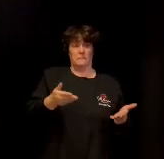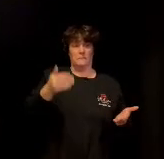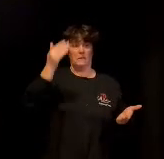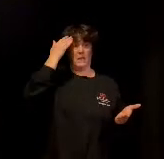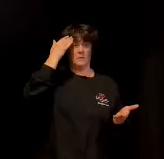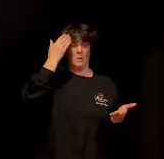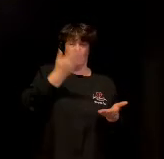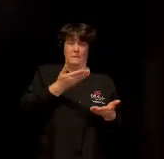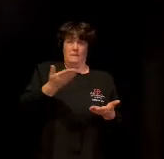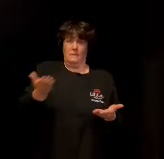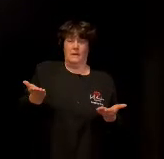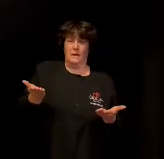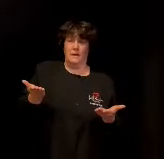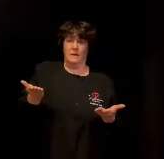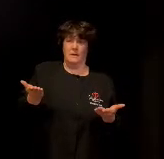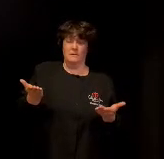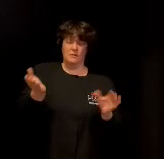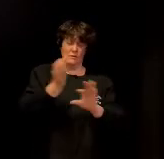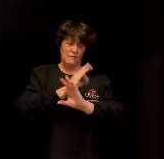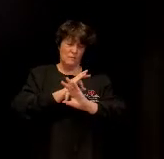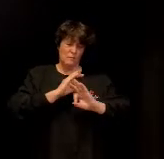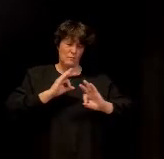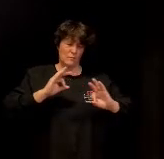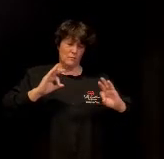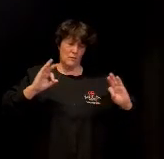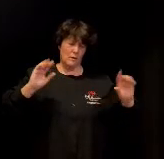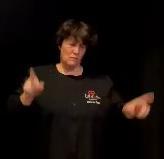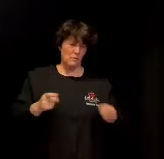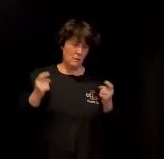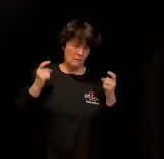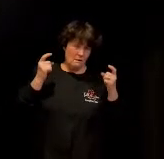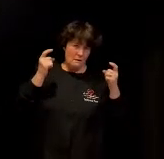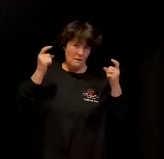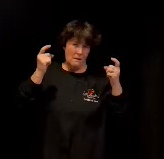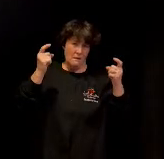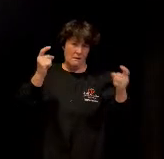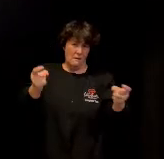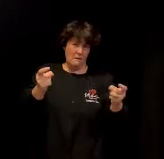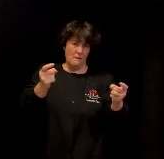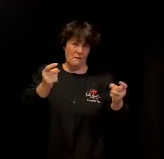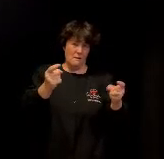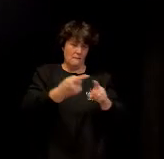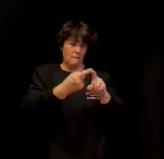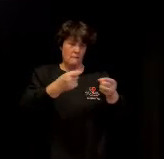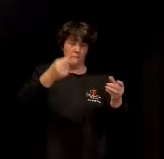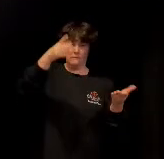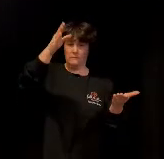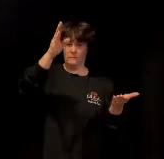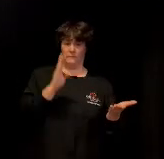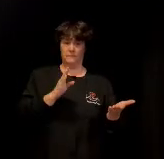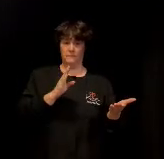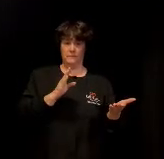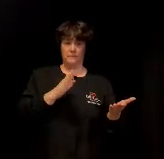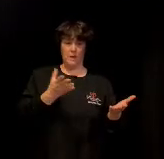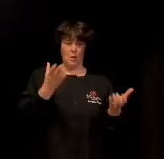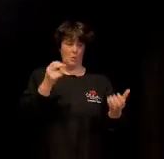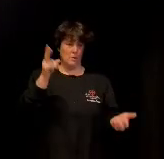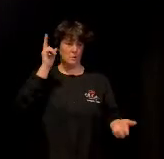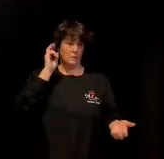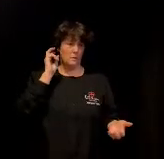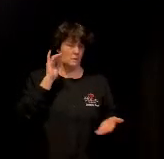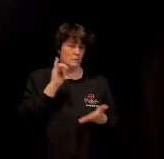the things that have been freely given to us by God. I want you to hear